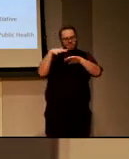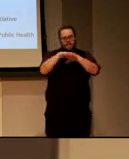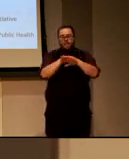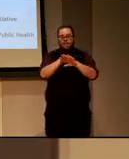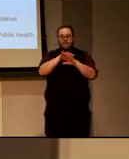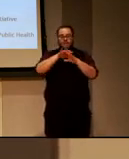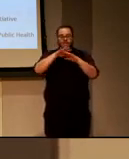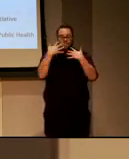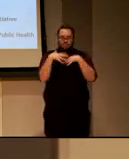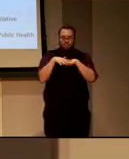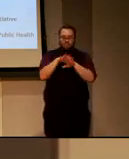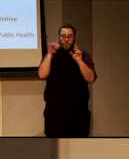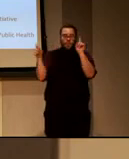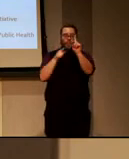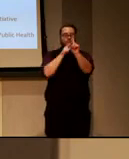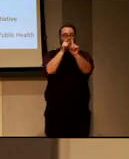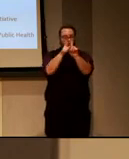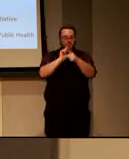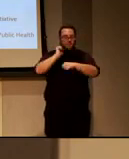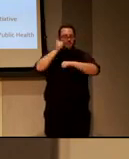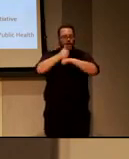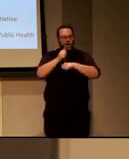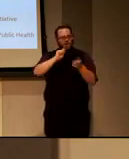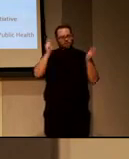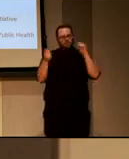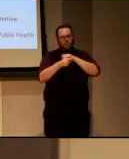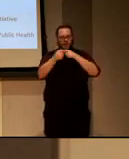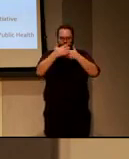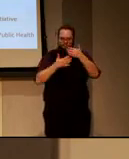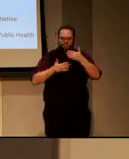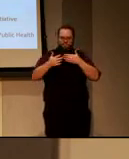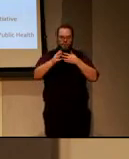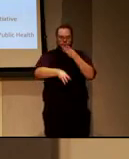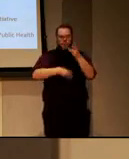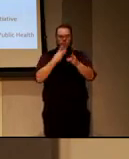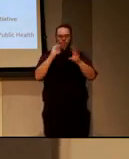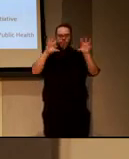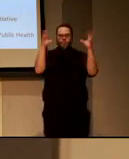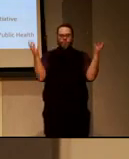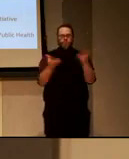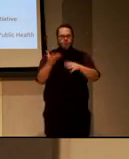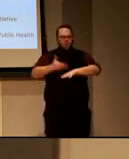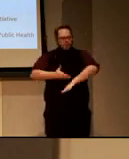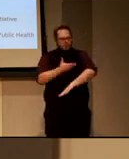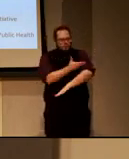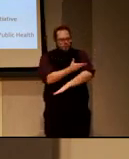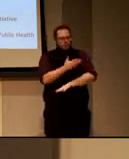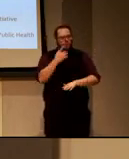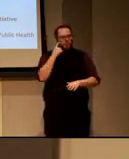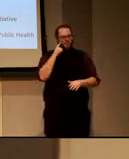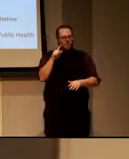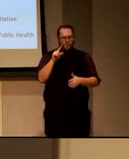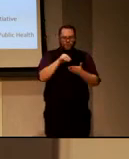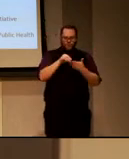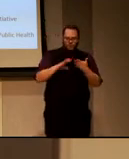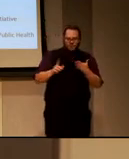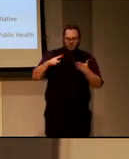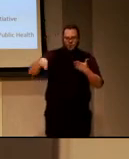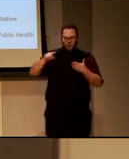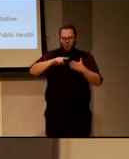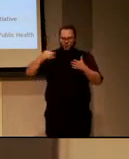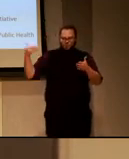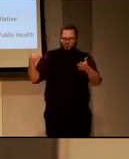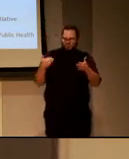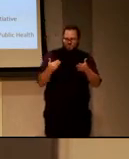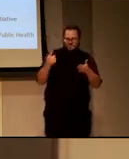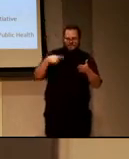and lasting change to improve our world and the world our students and those who follow will be